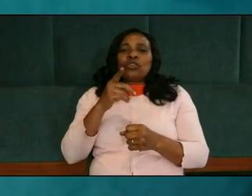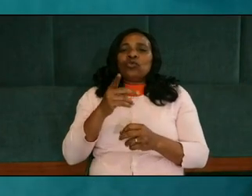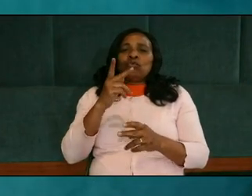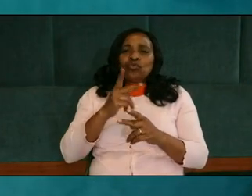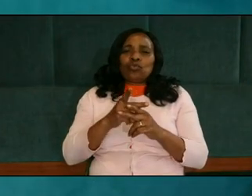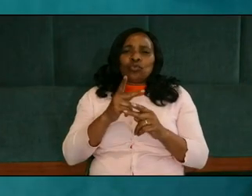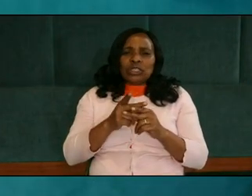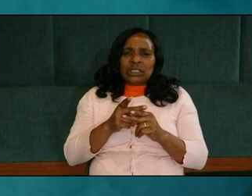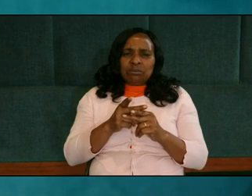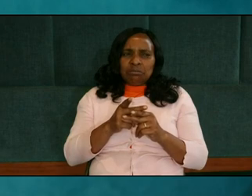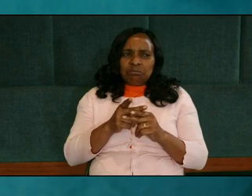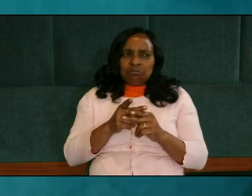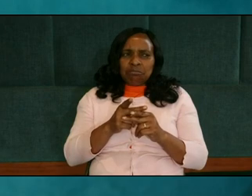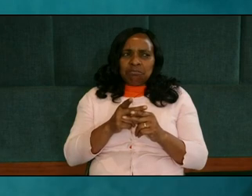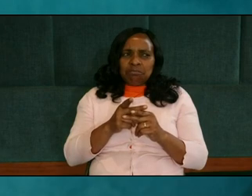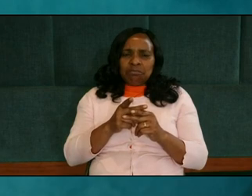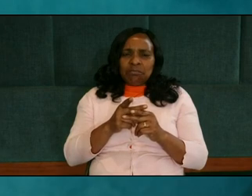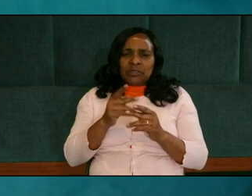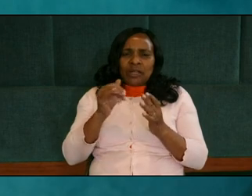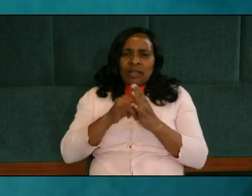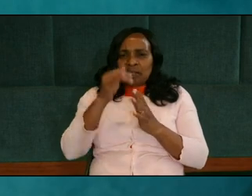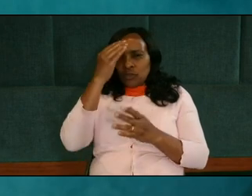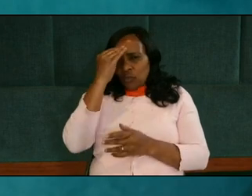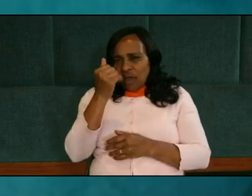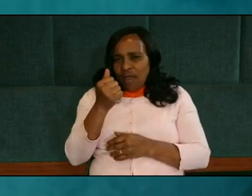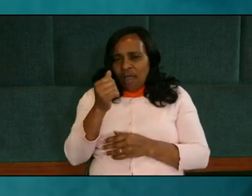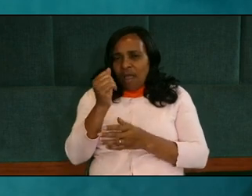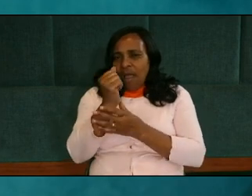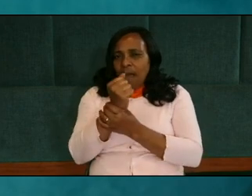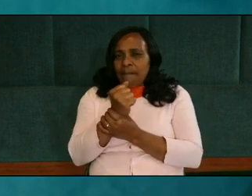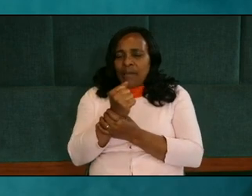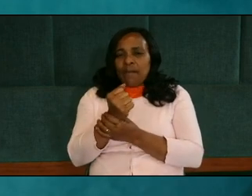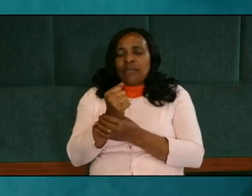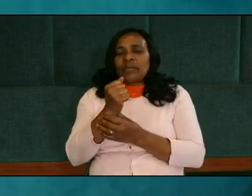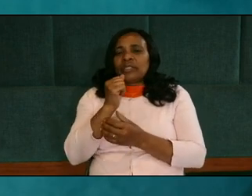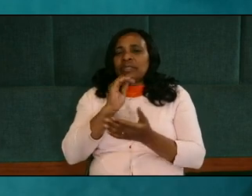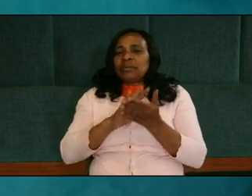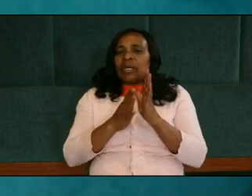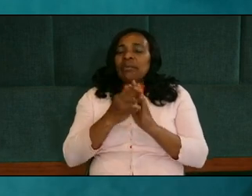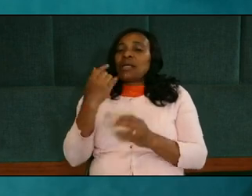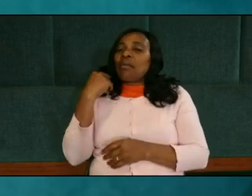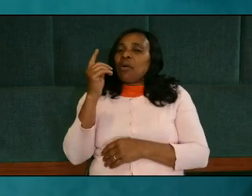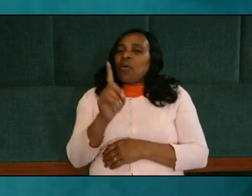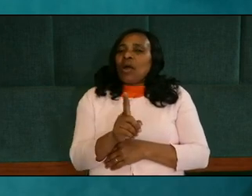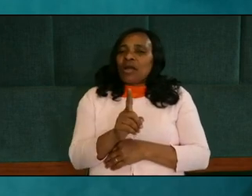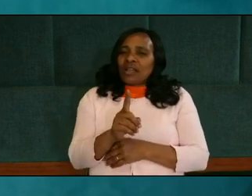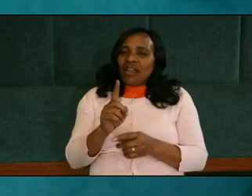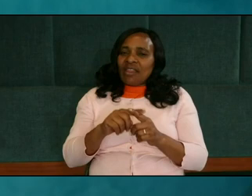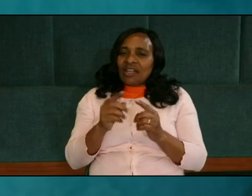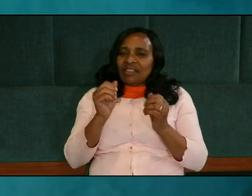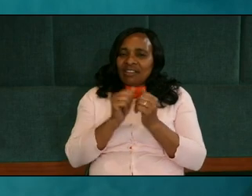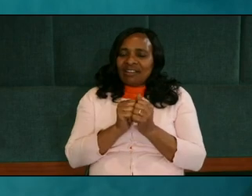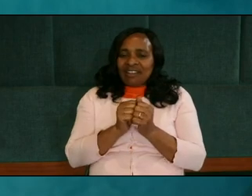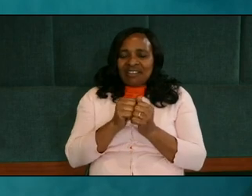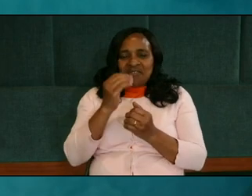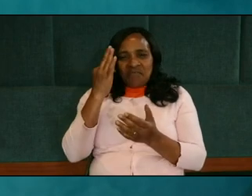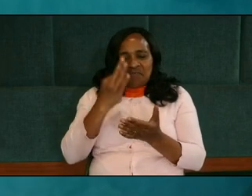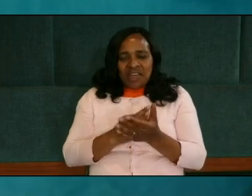So, yeah, that's why Abraham would be number one. Then for number 10, the least